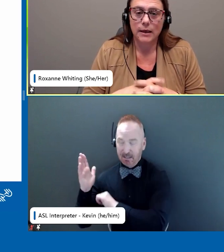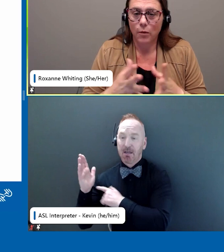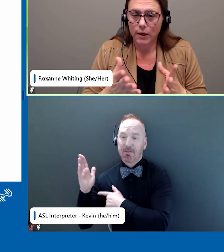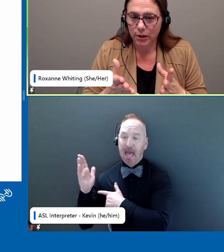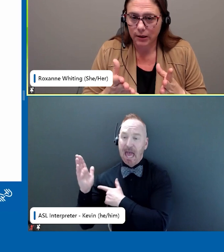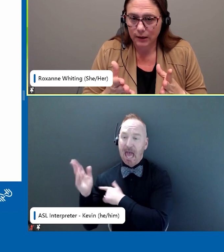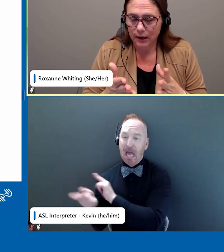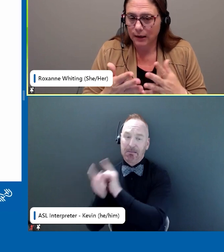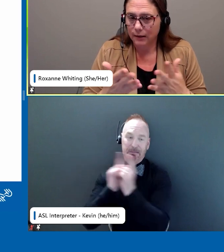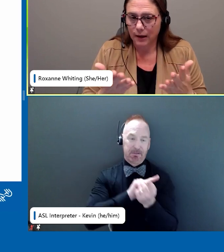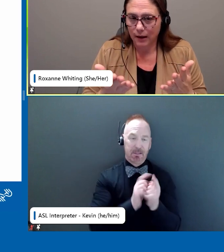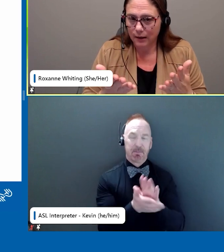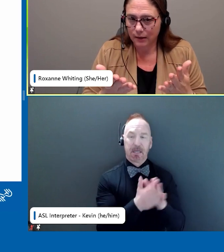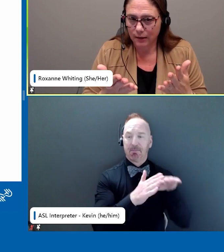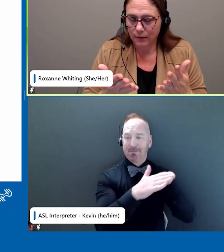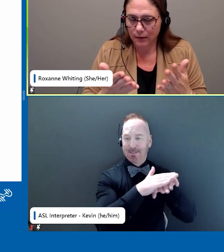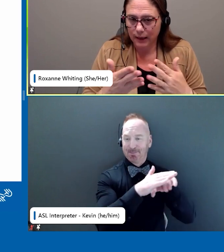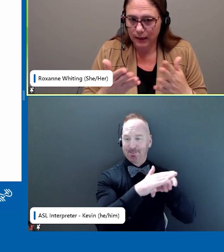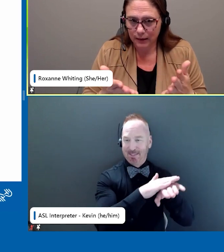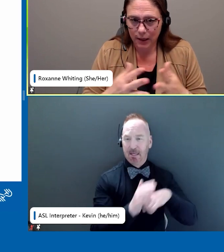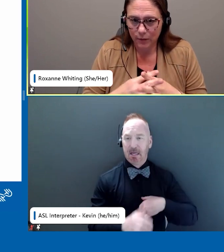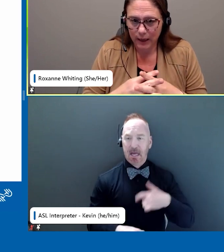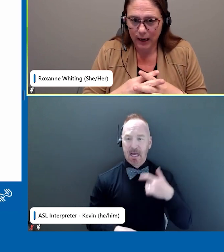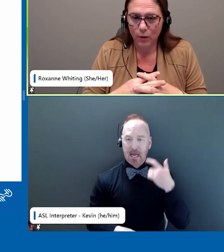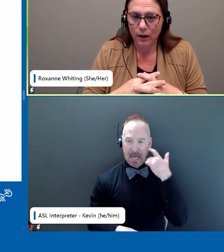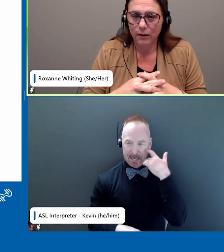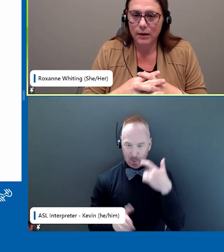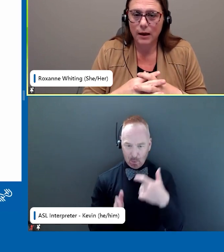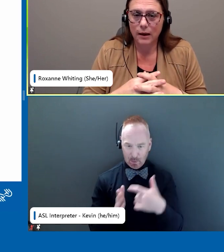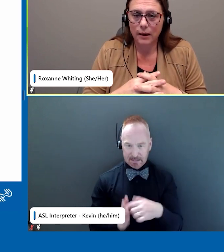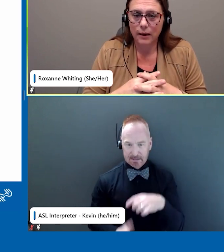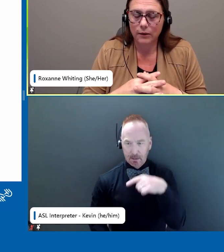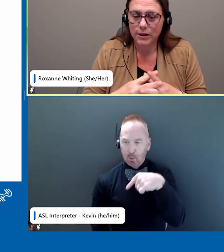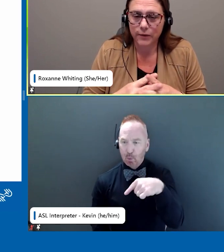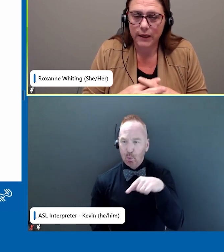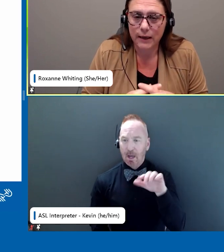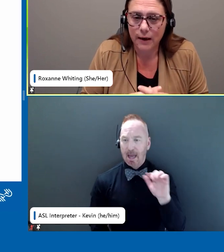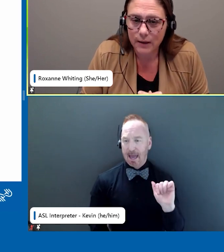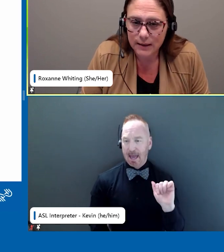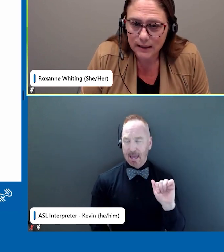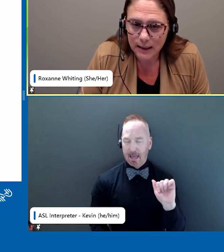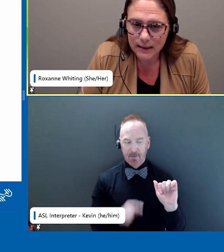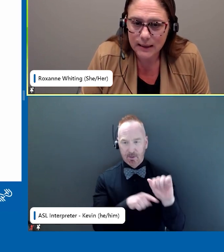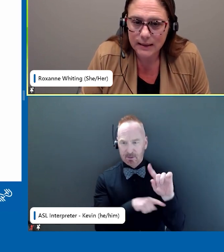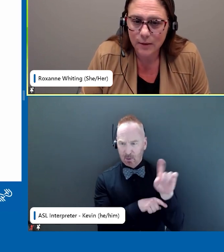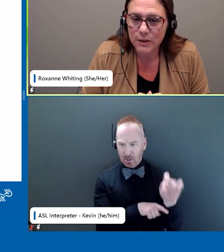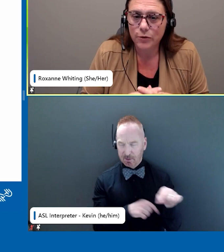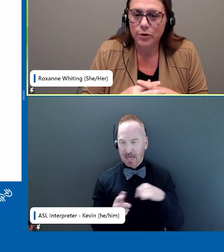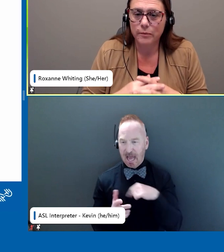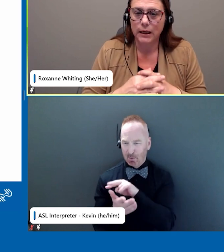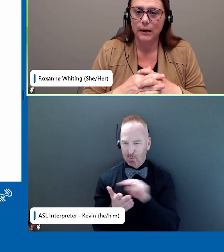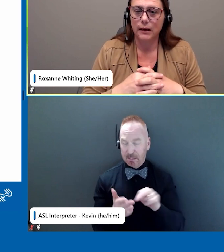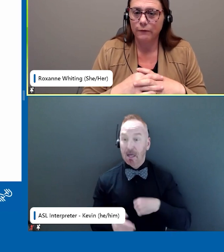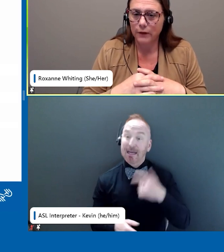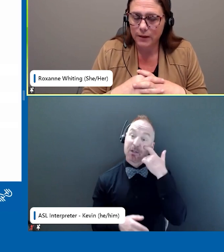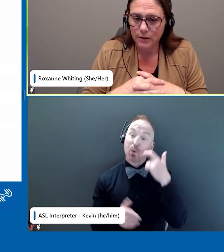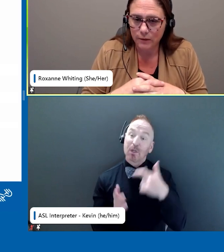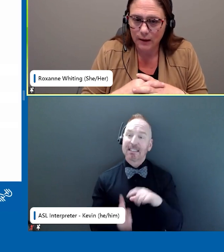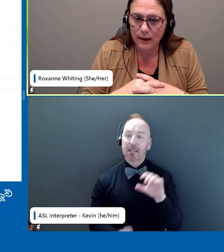I see a question, and like in the Q&A where, and I'll just read it out. It says, I see some social